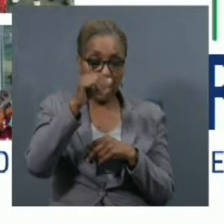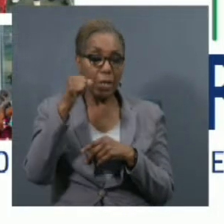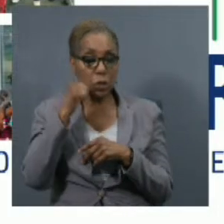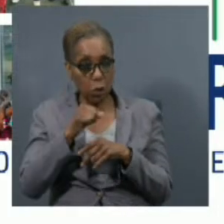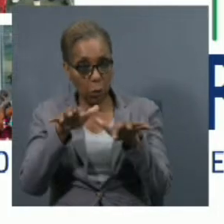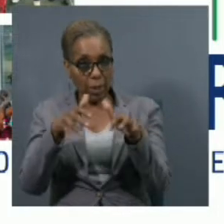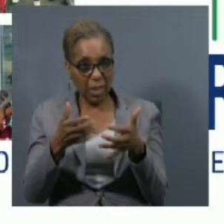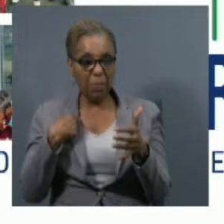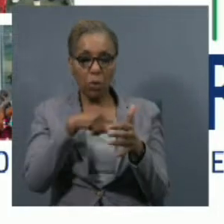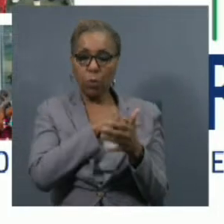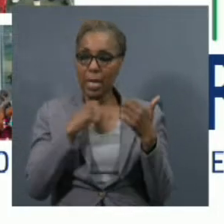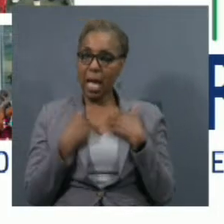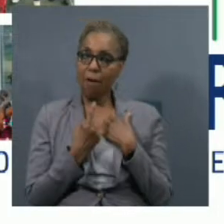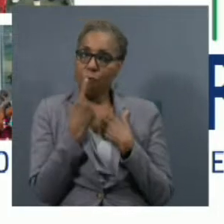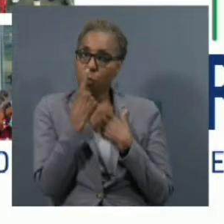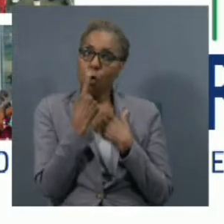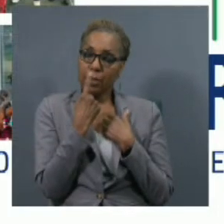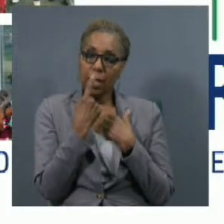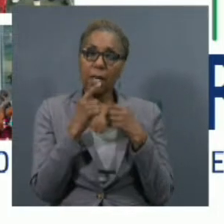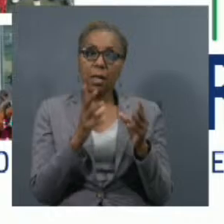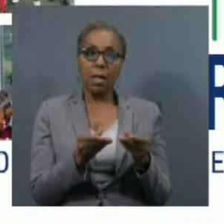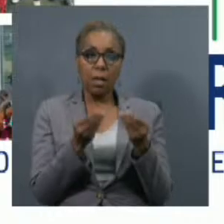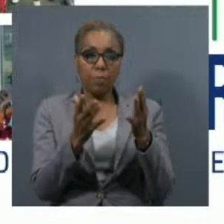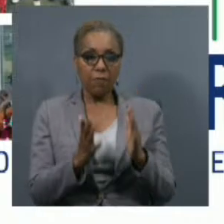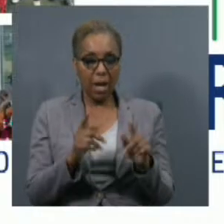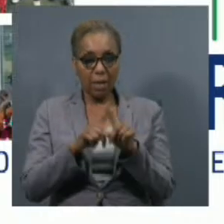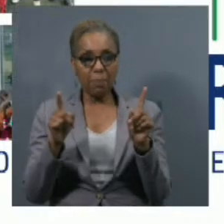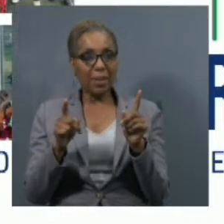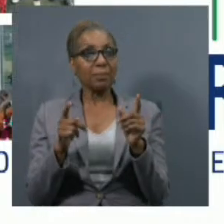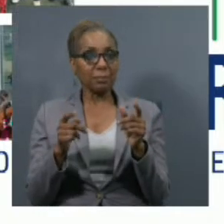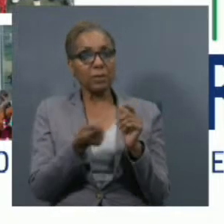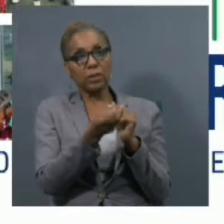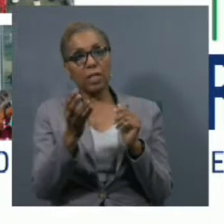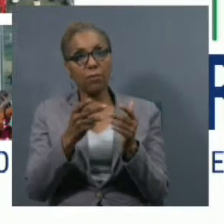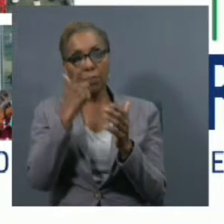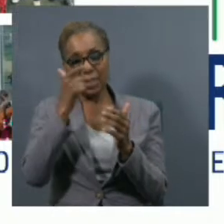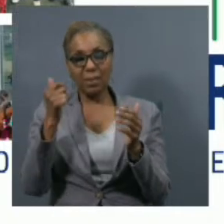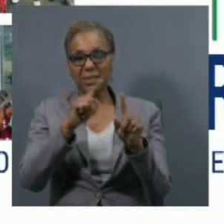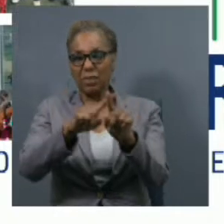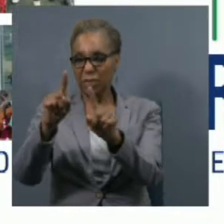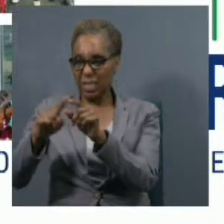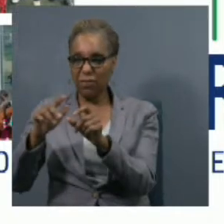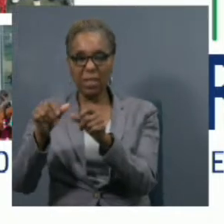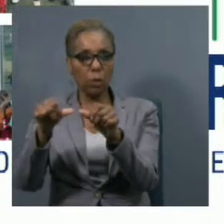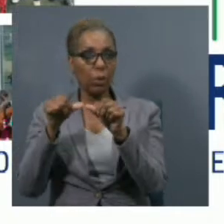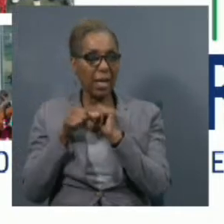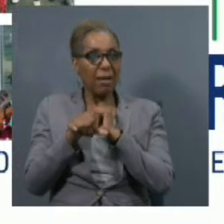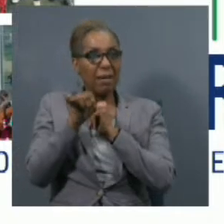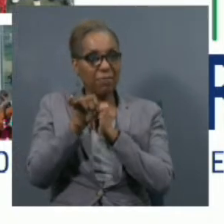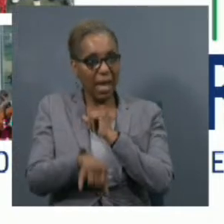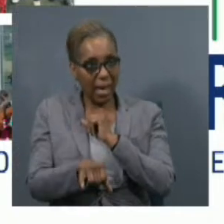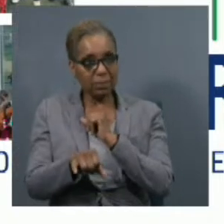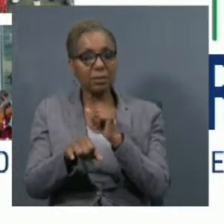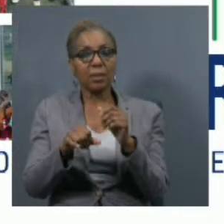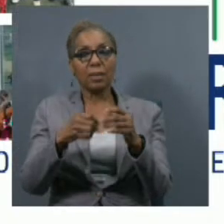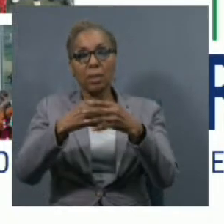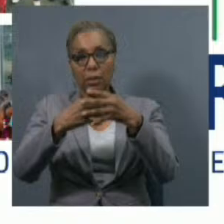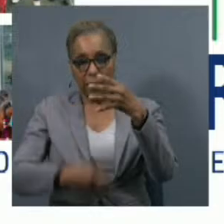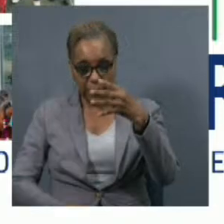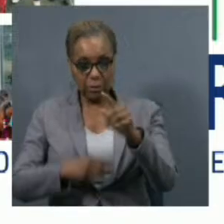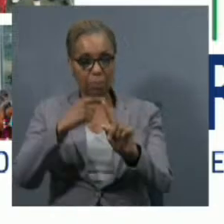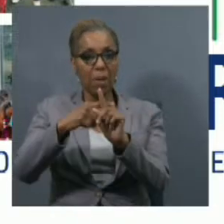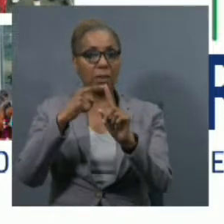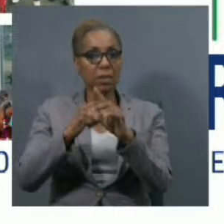have one provider, but they have 7 programs because they have different locations. And so that's just a look at some of the different positive